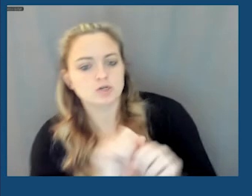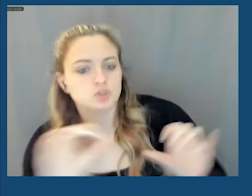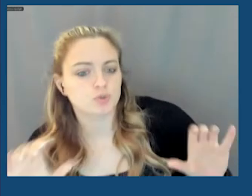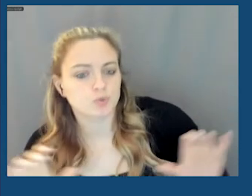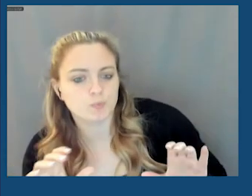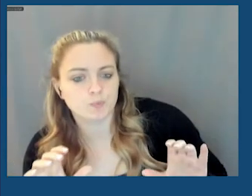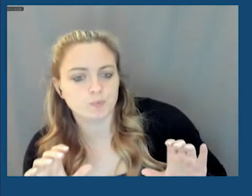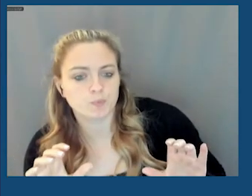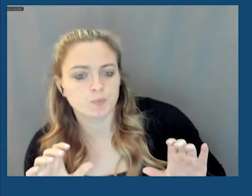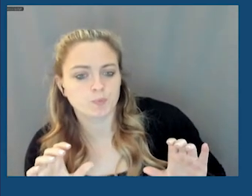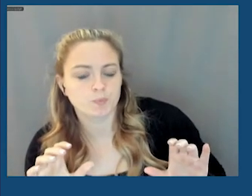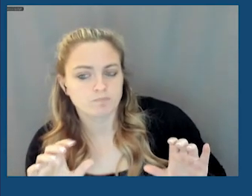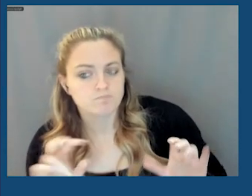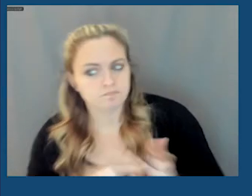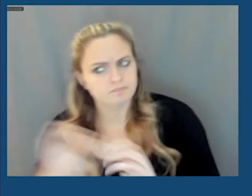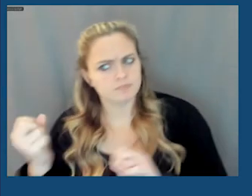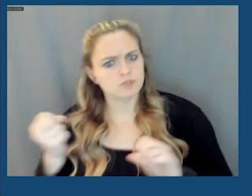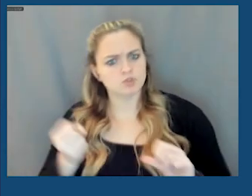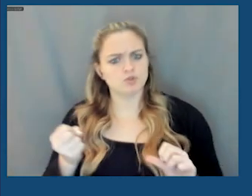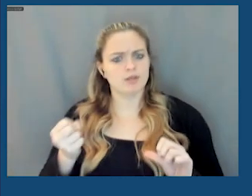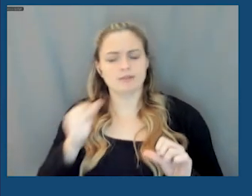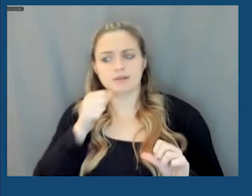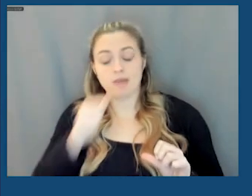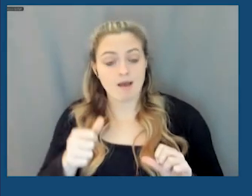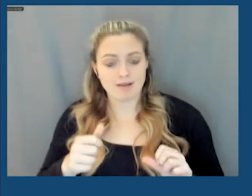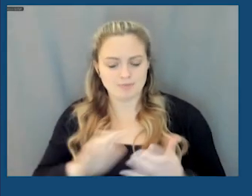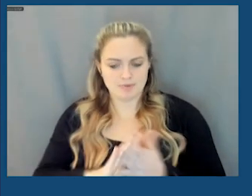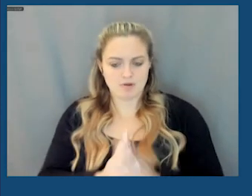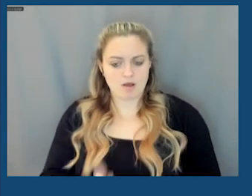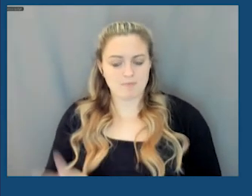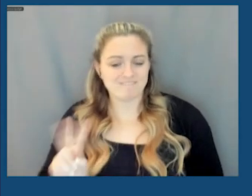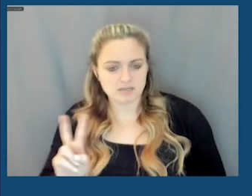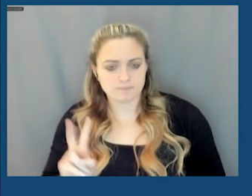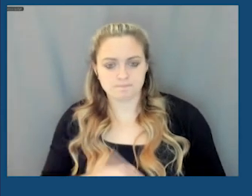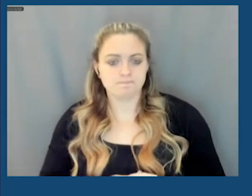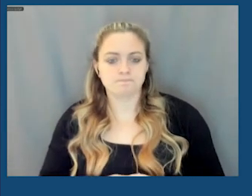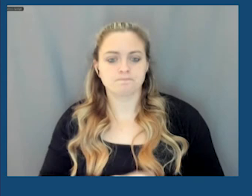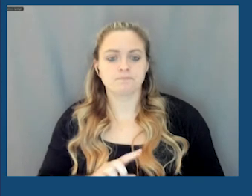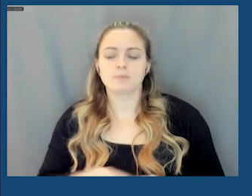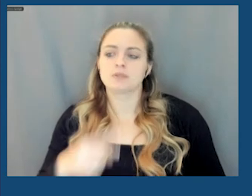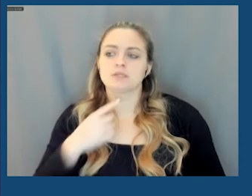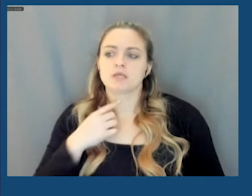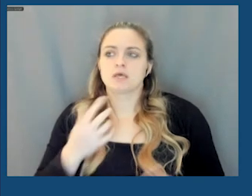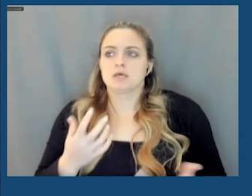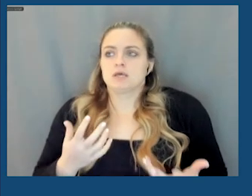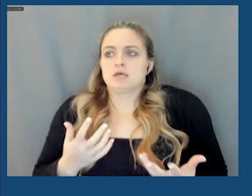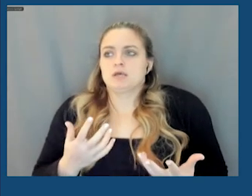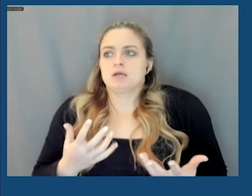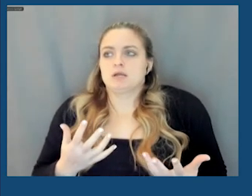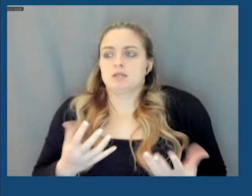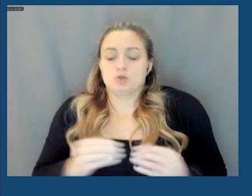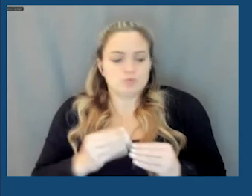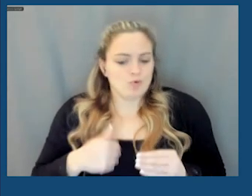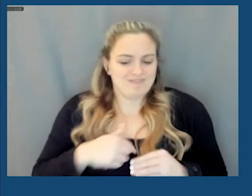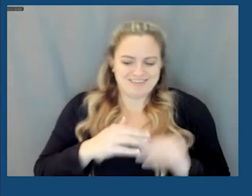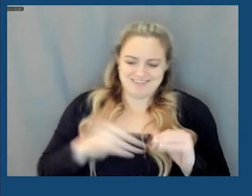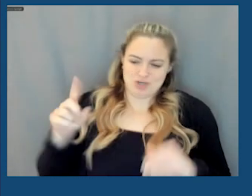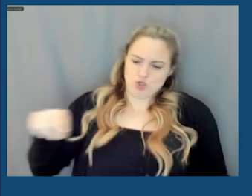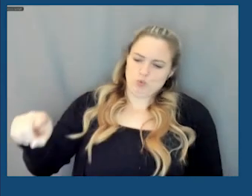a strength, not to be victims, but to say that there are more of us than you, and if we band